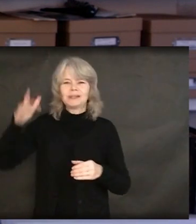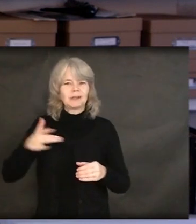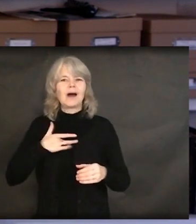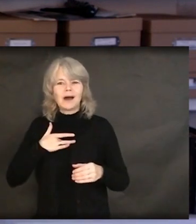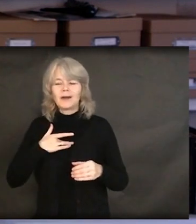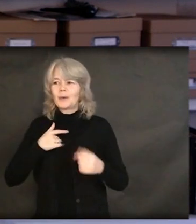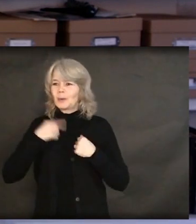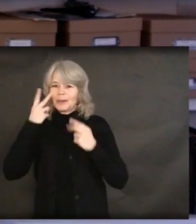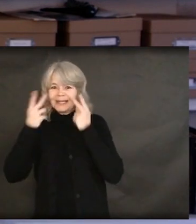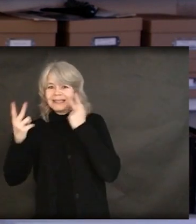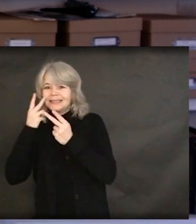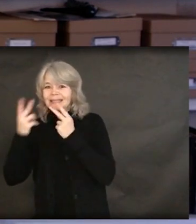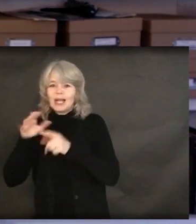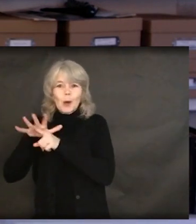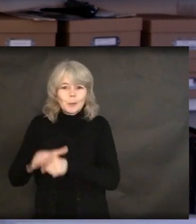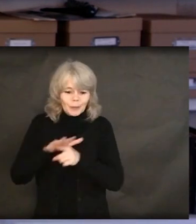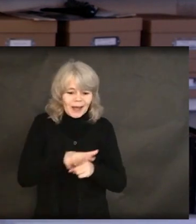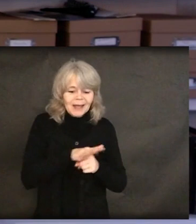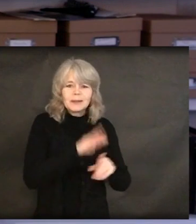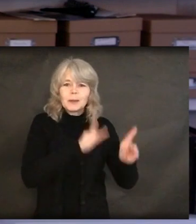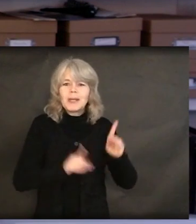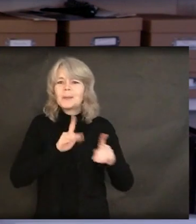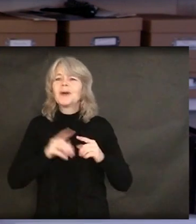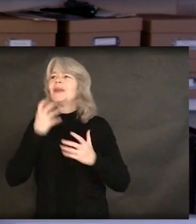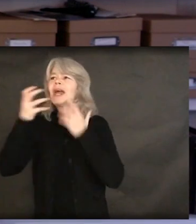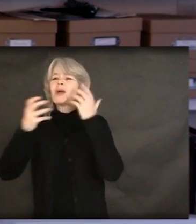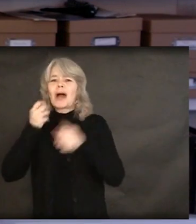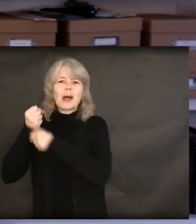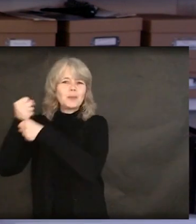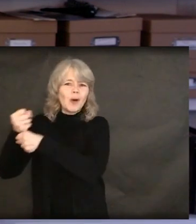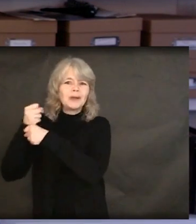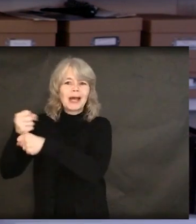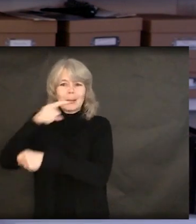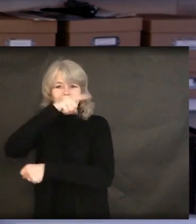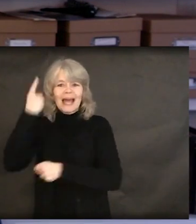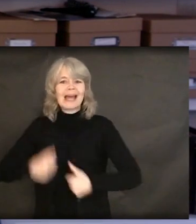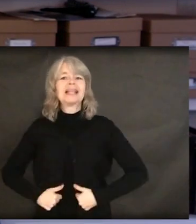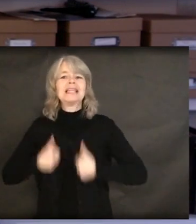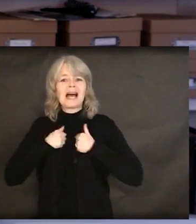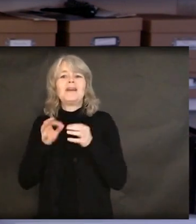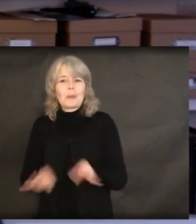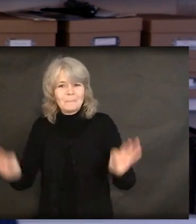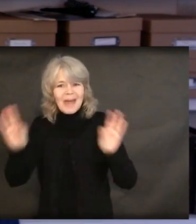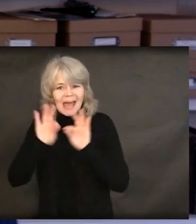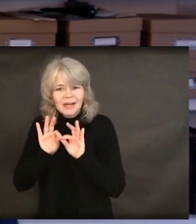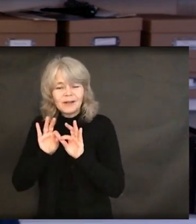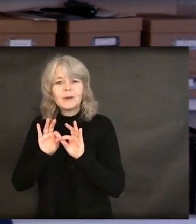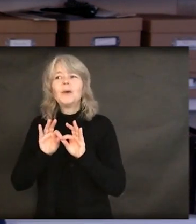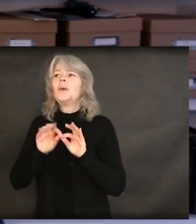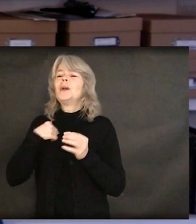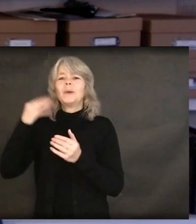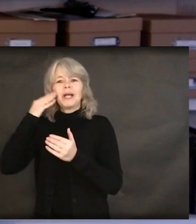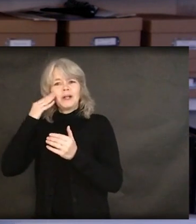we hear cries of protest from oppressed communities, when we hear that prophetic utterance, Black Lives Matter, when we